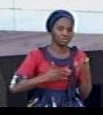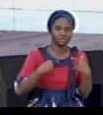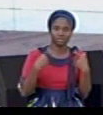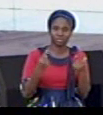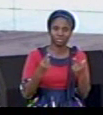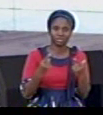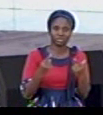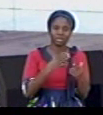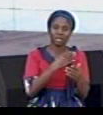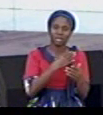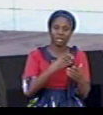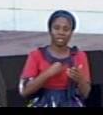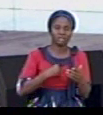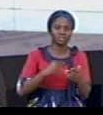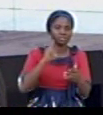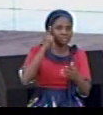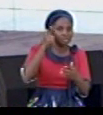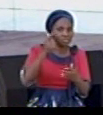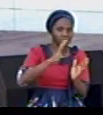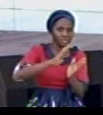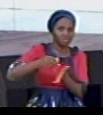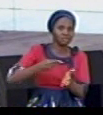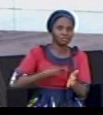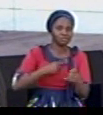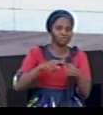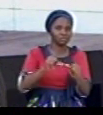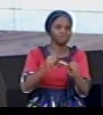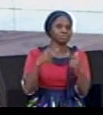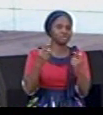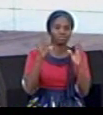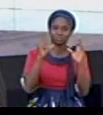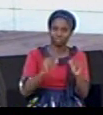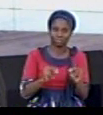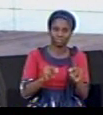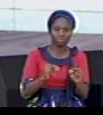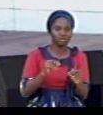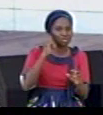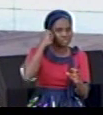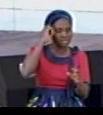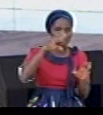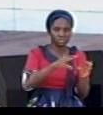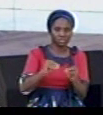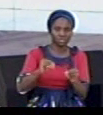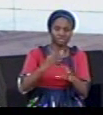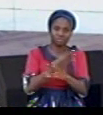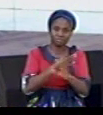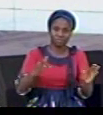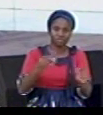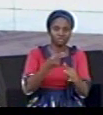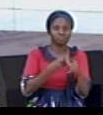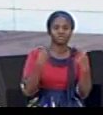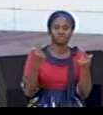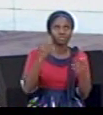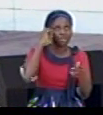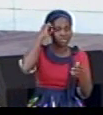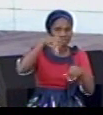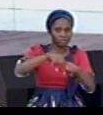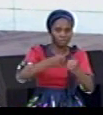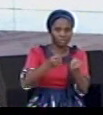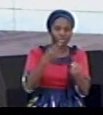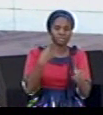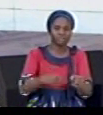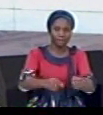and thereafter leave us to go on sinning. He sets free from sin. He breaks the